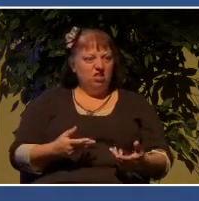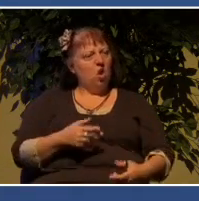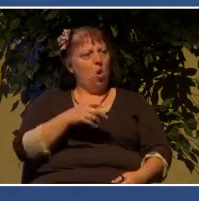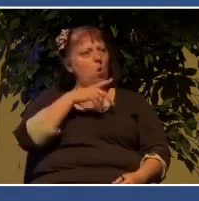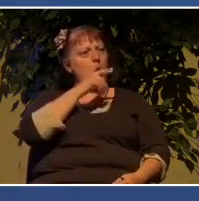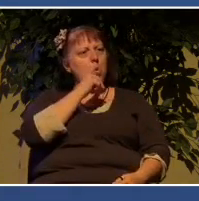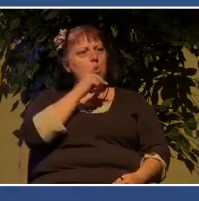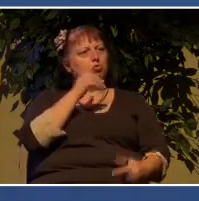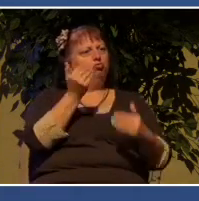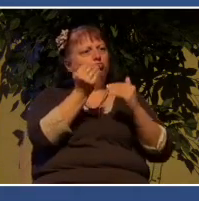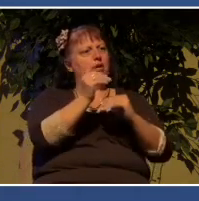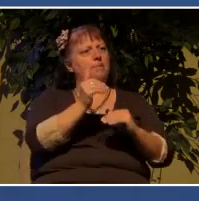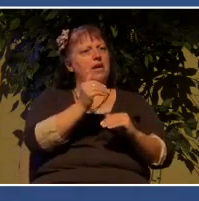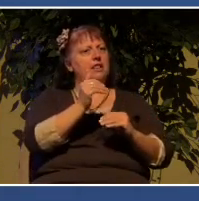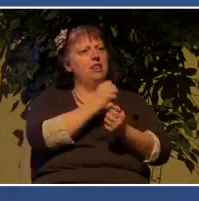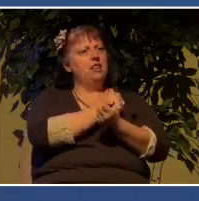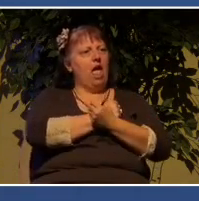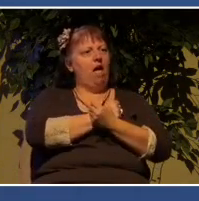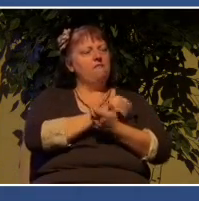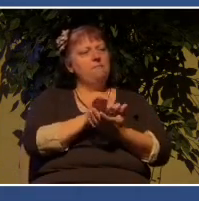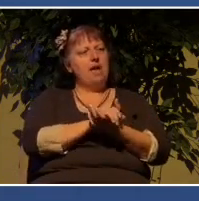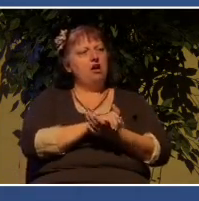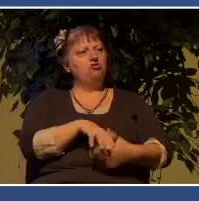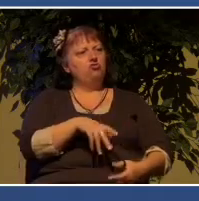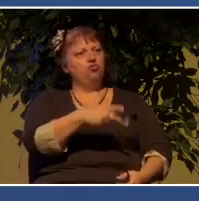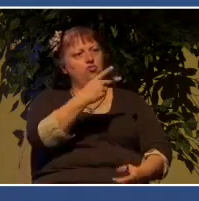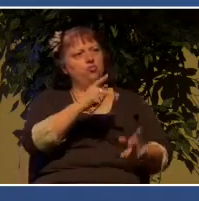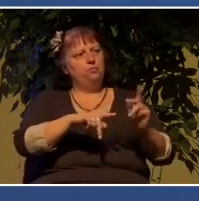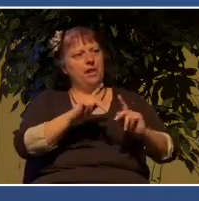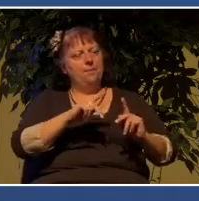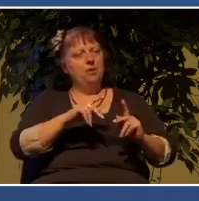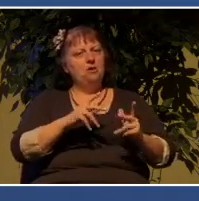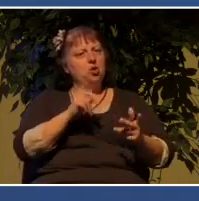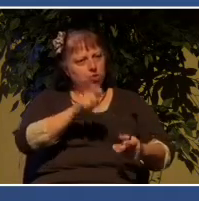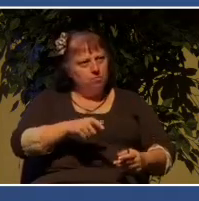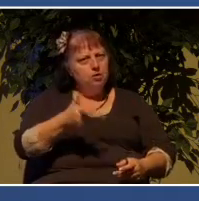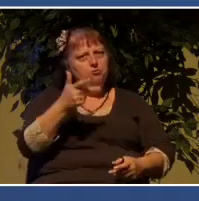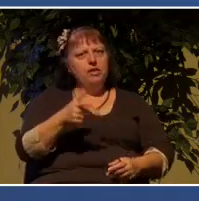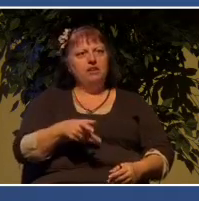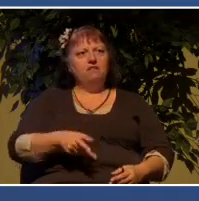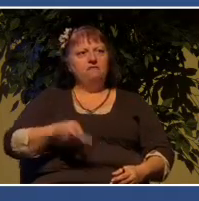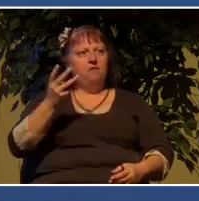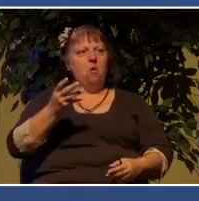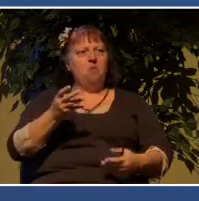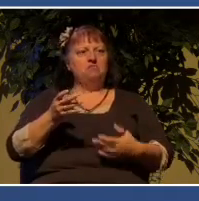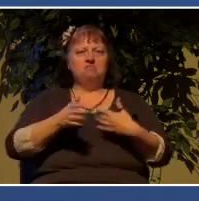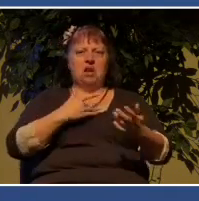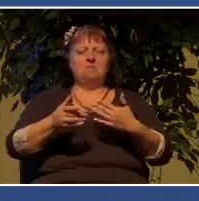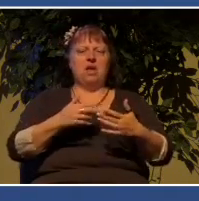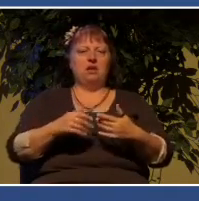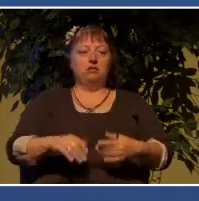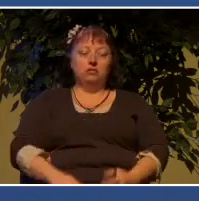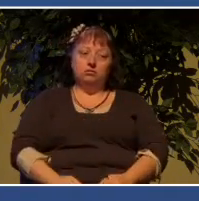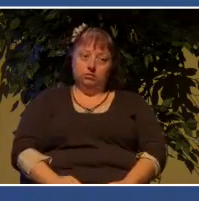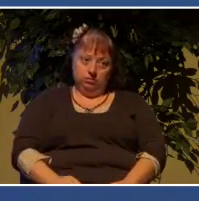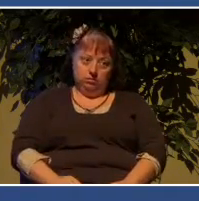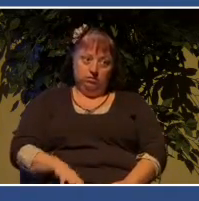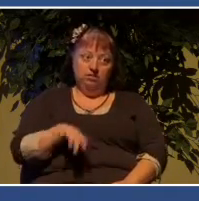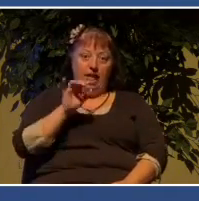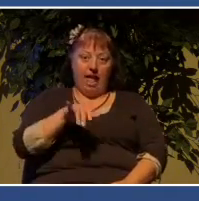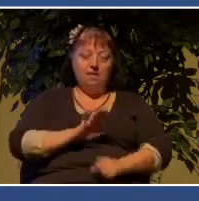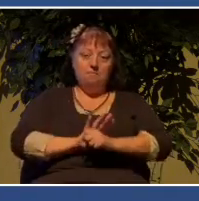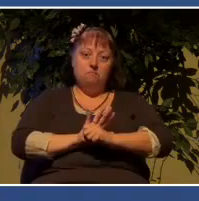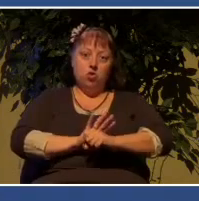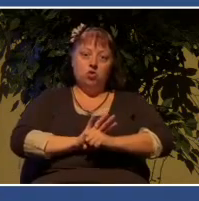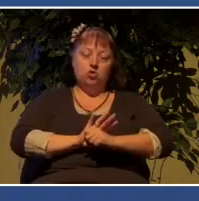not three? Why not four? And you mark my words, as time goes on, that's where the push in our